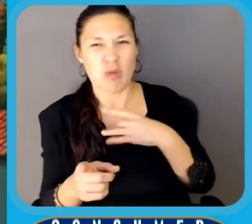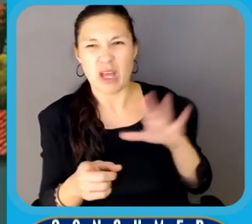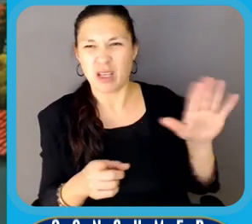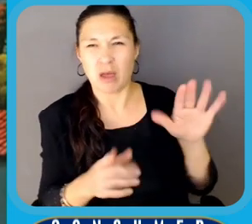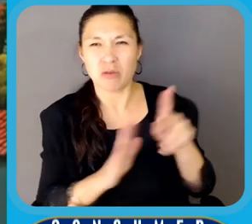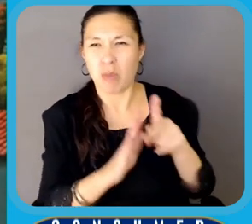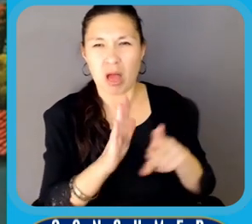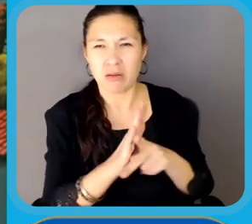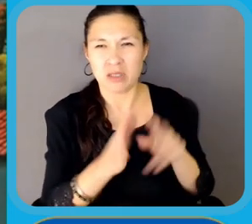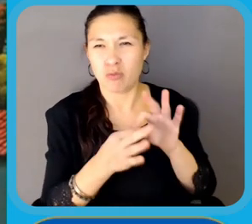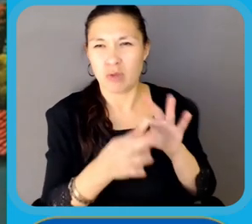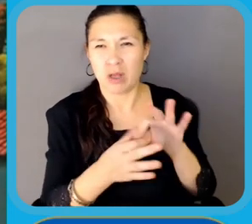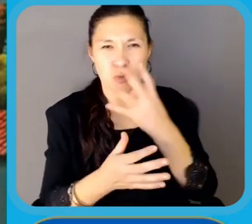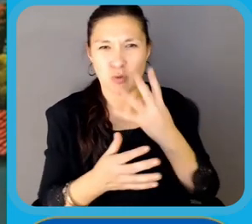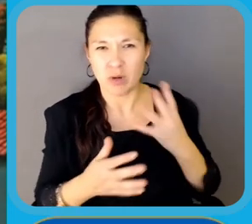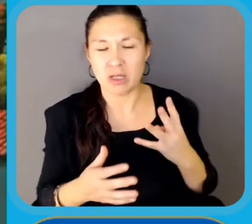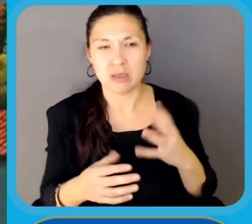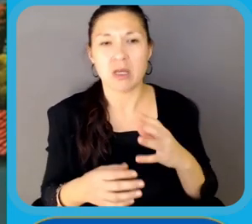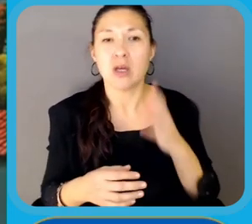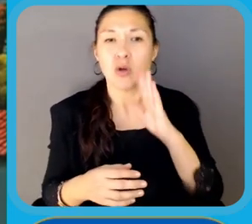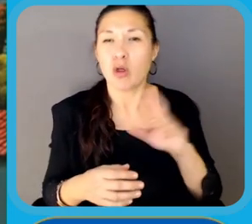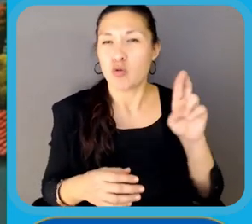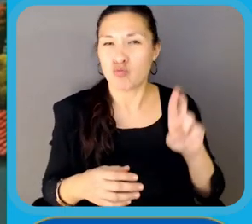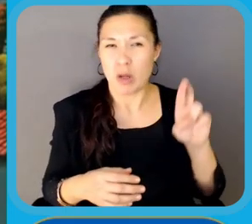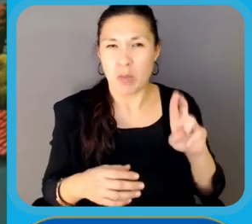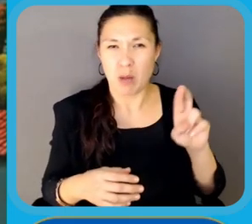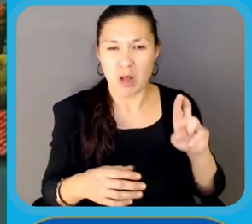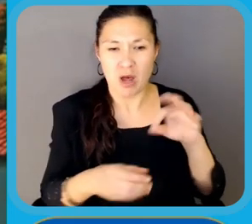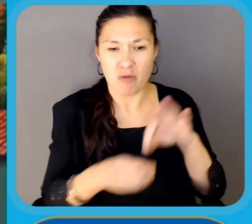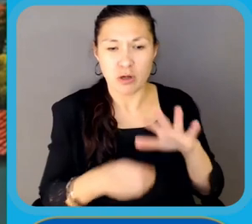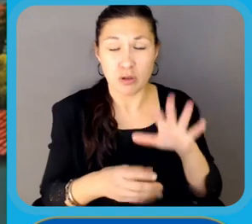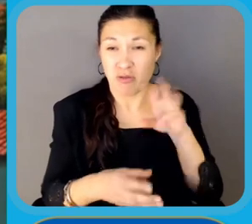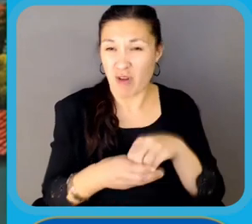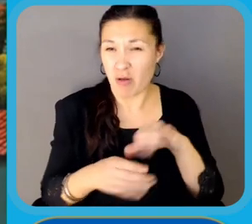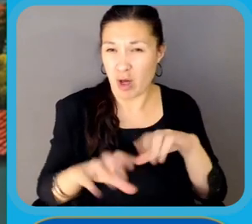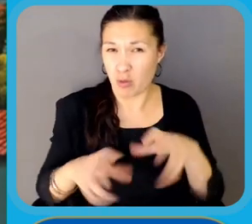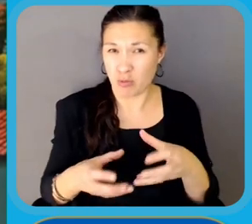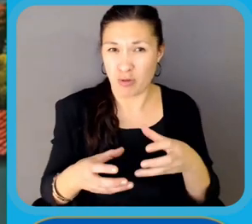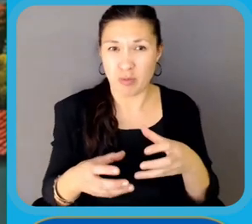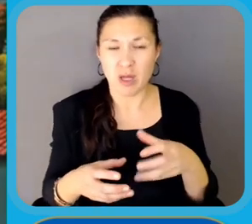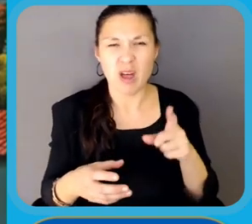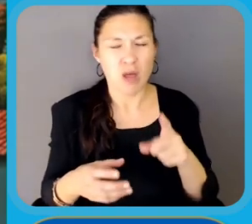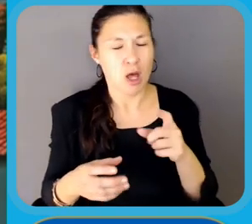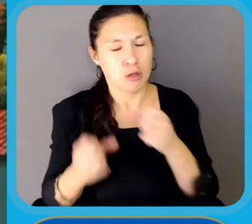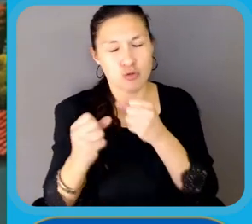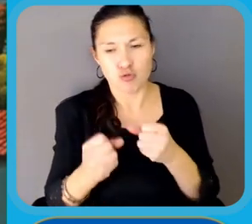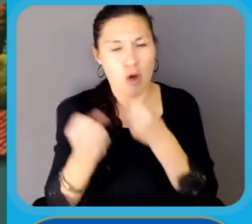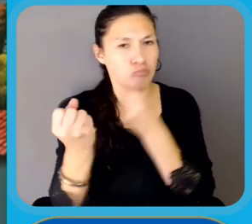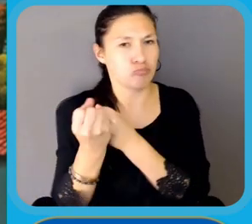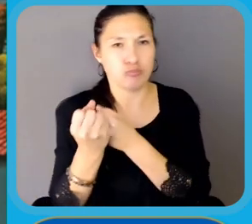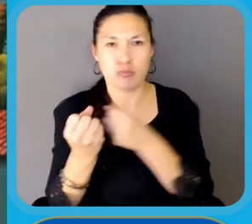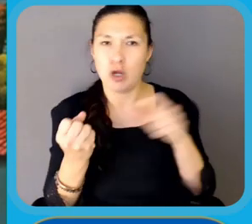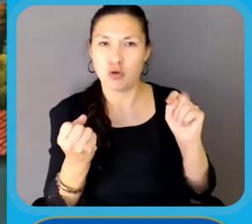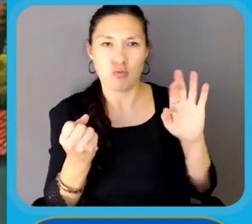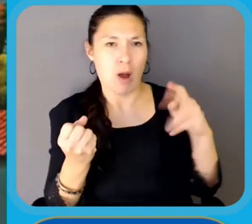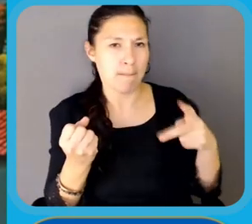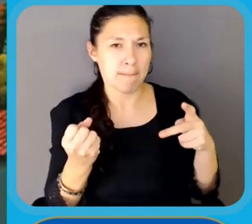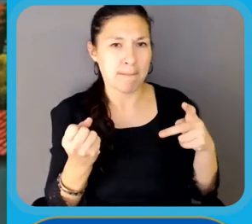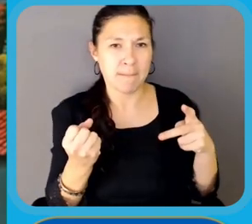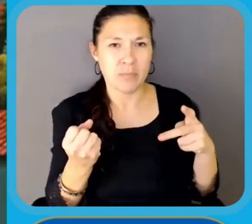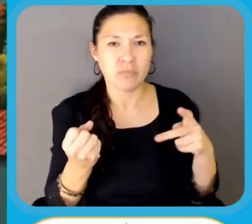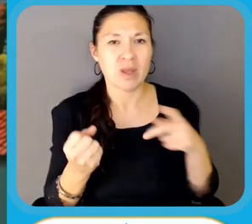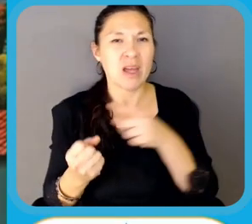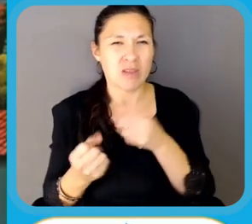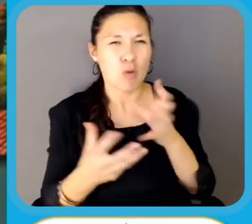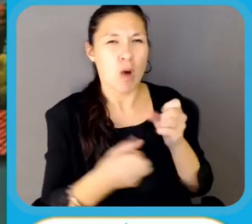voters who are part of this base are avowed Trump supporters and who are motivated by attacks on